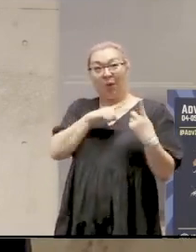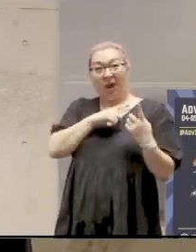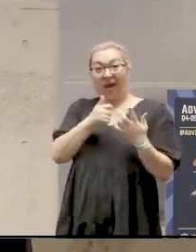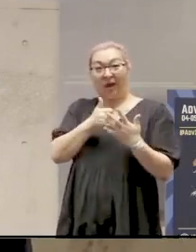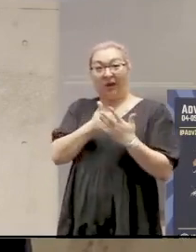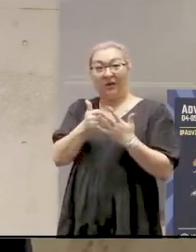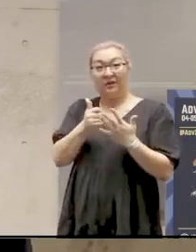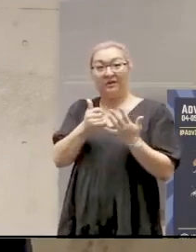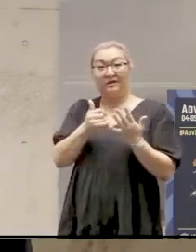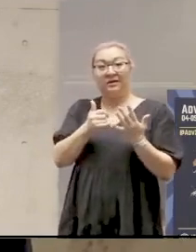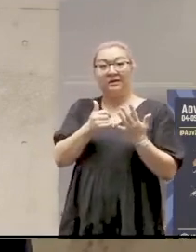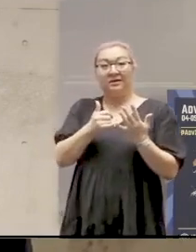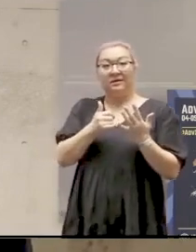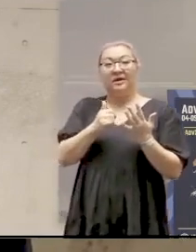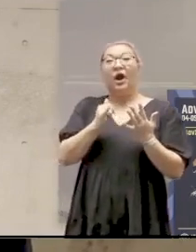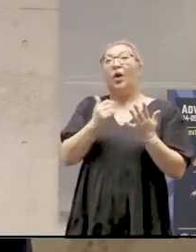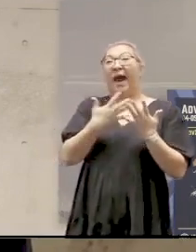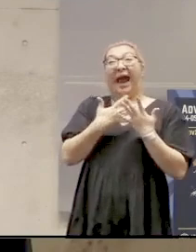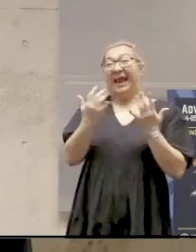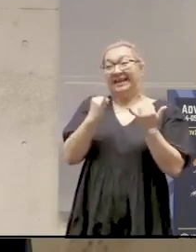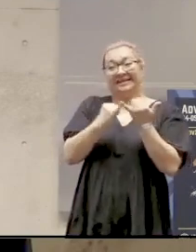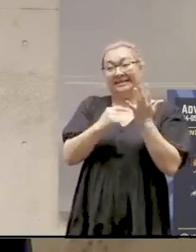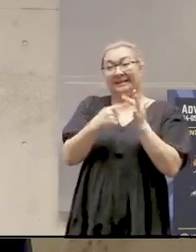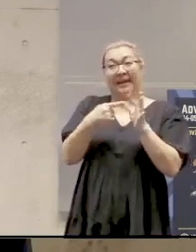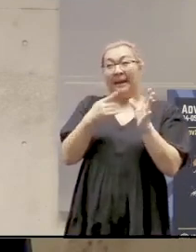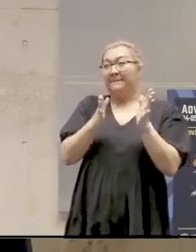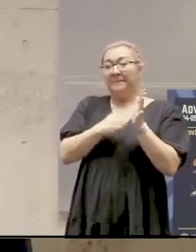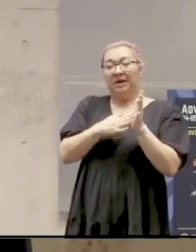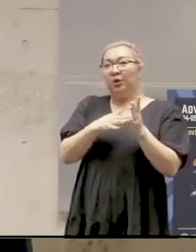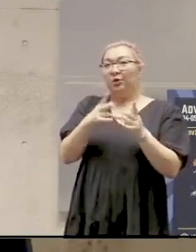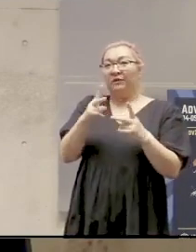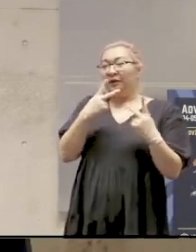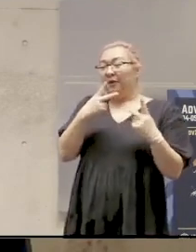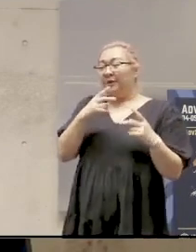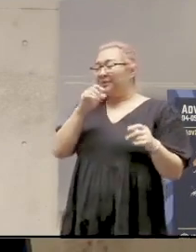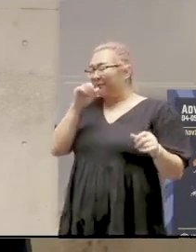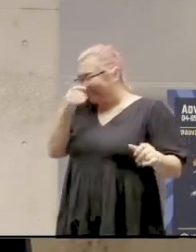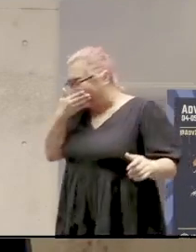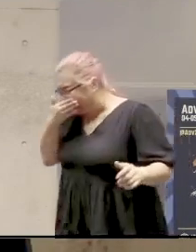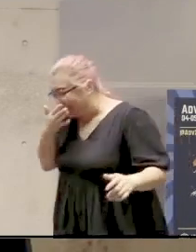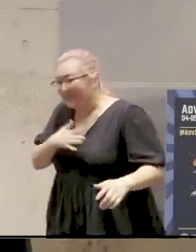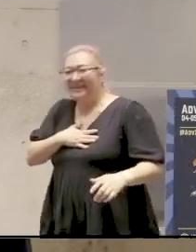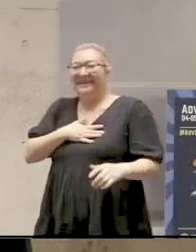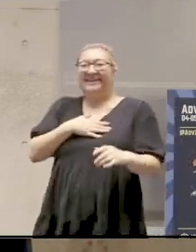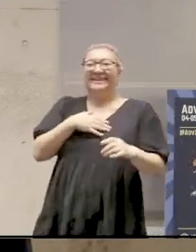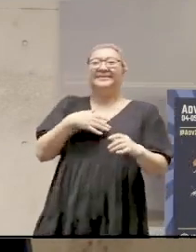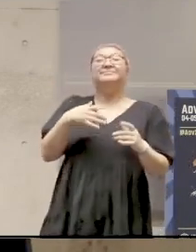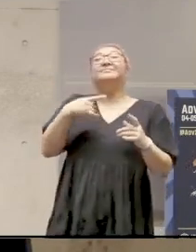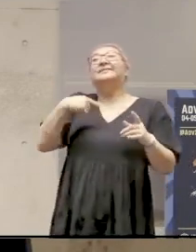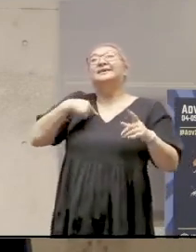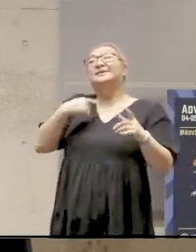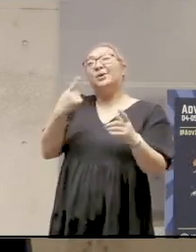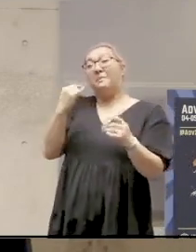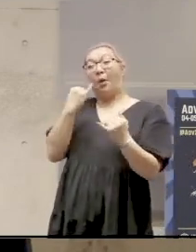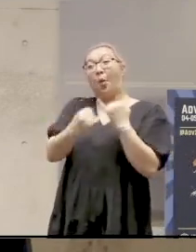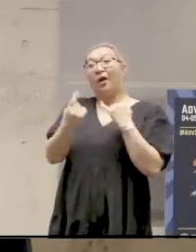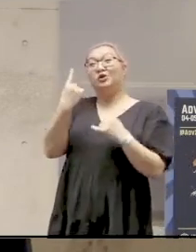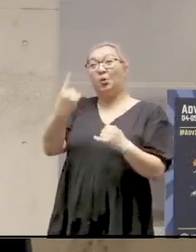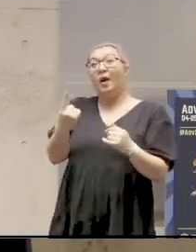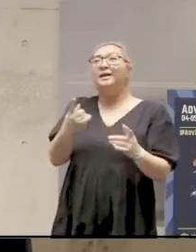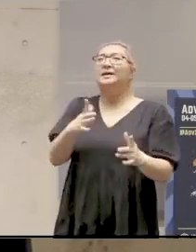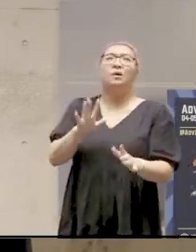let's say. My favorite one is, I love the characters, terrible story though.